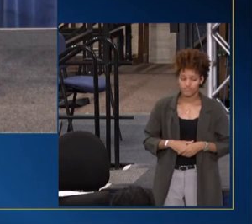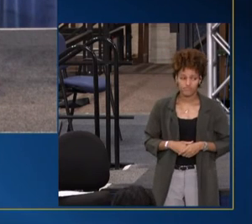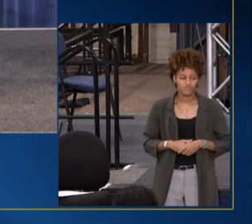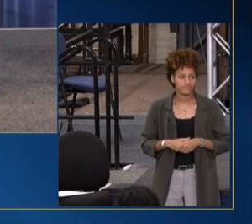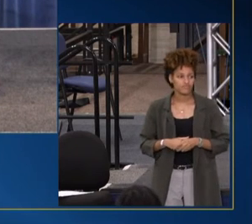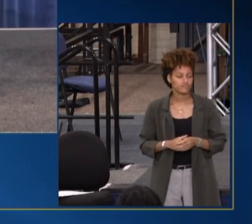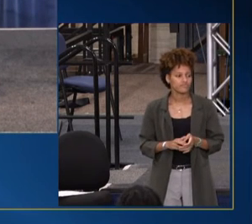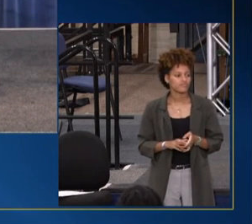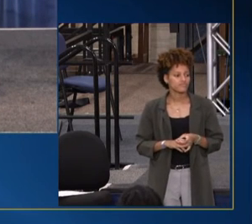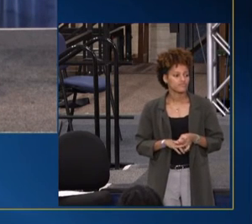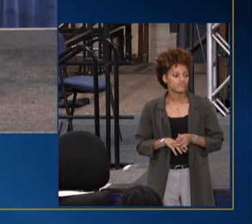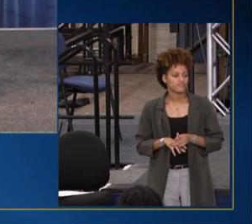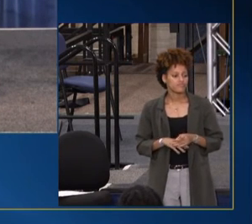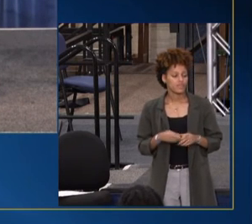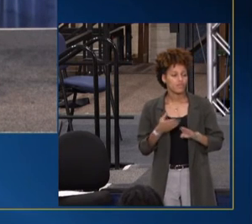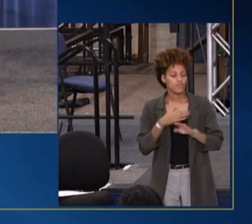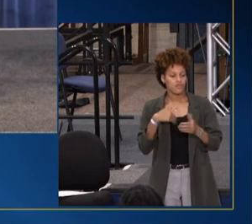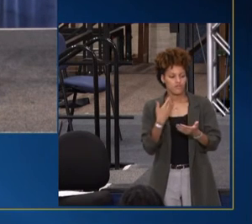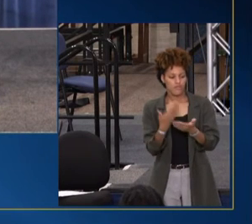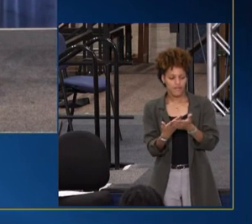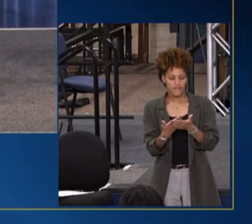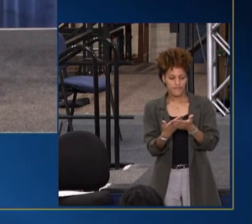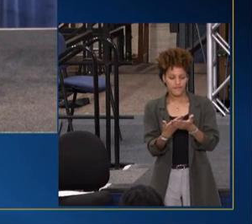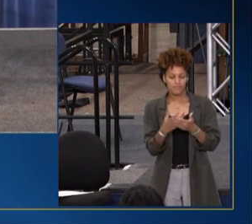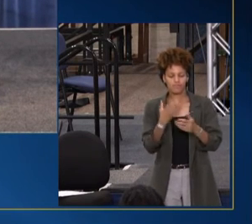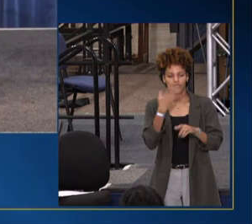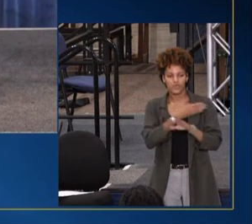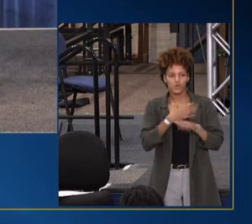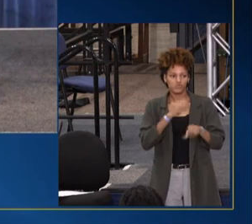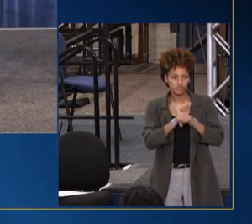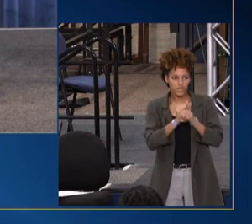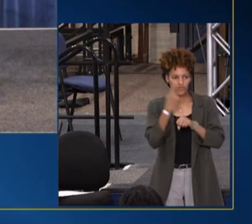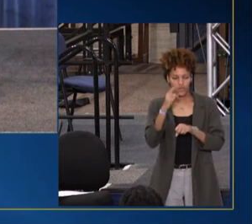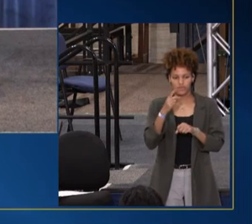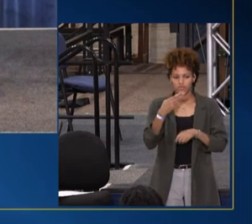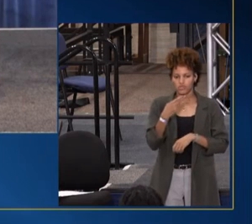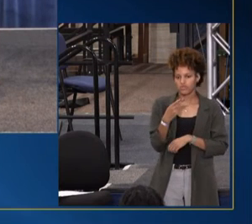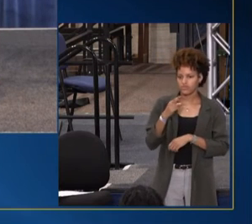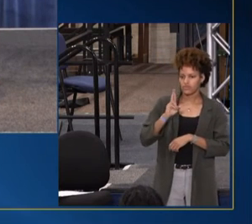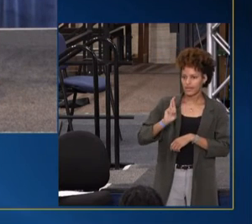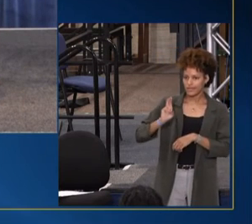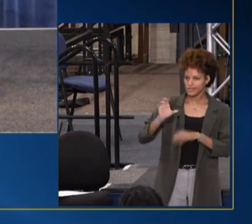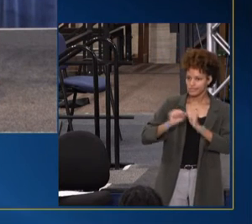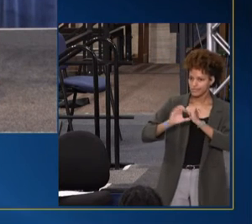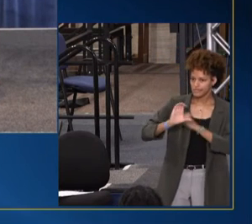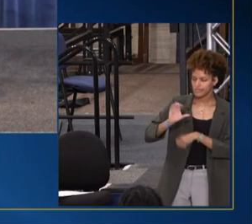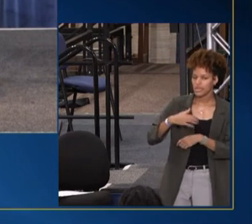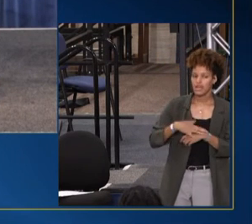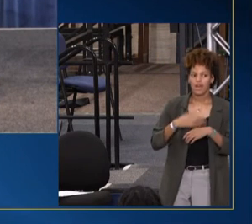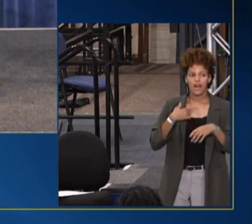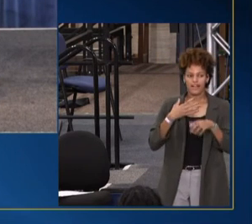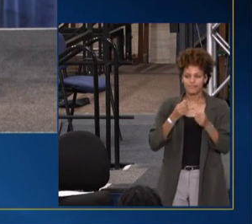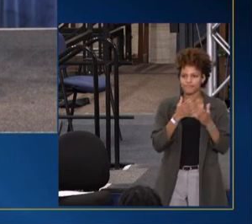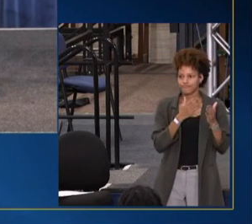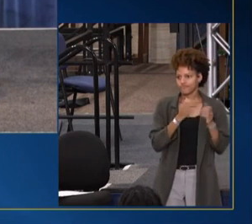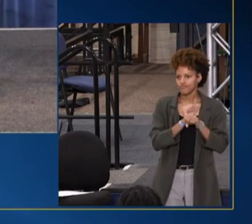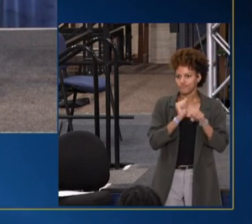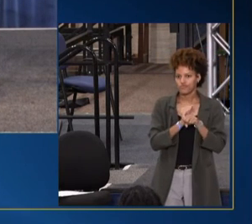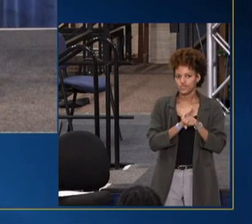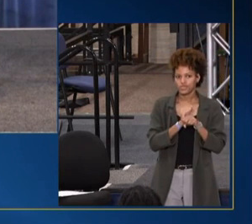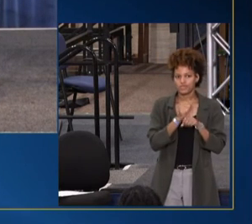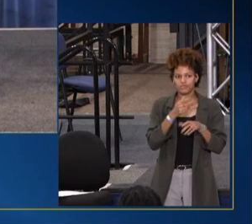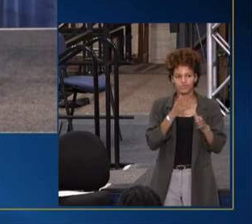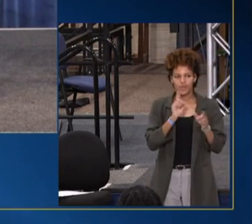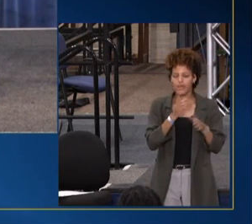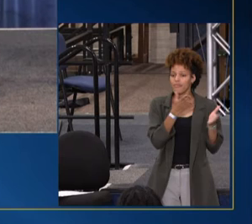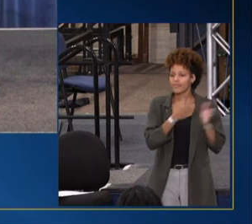Sure. And, you know, before coming to the Human Rights Campaign, I spent about 13 years at Planned Parenthood. So for me, too, that